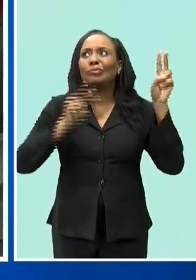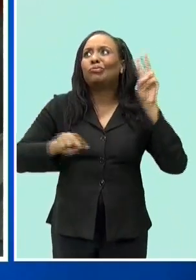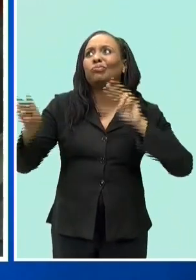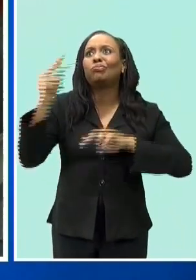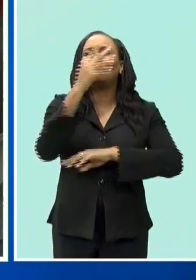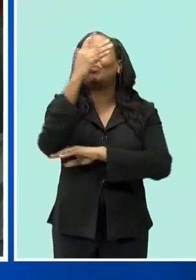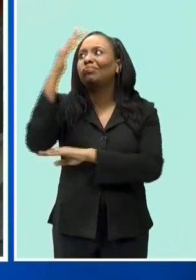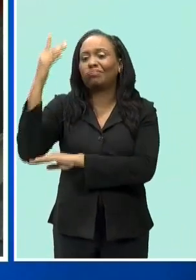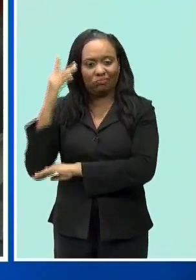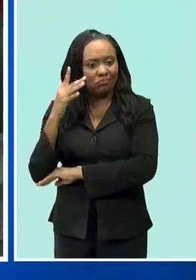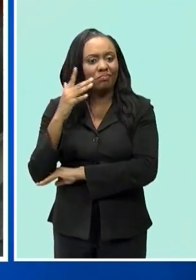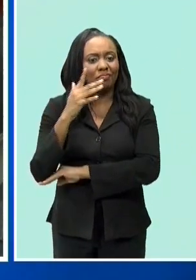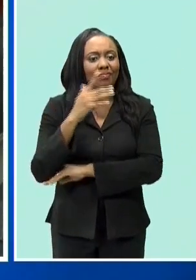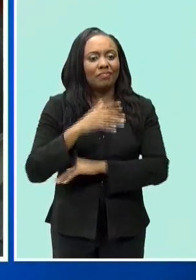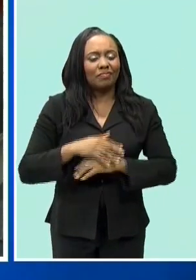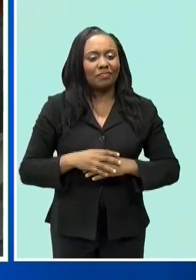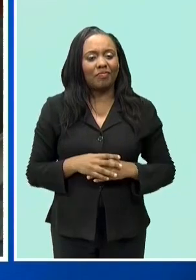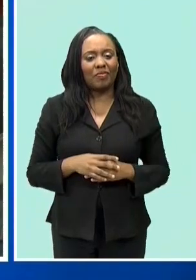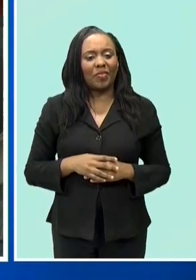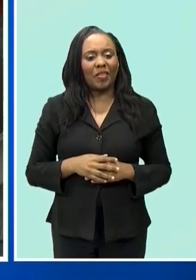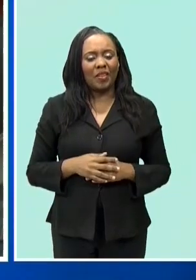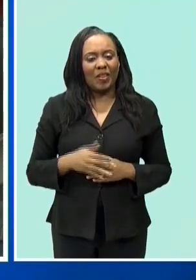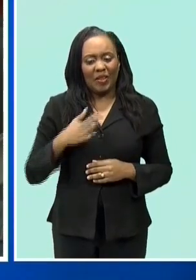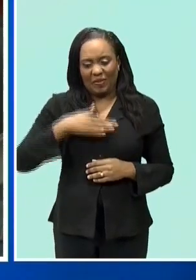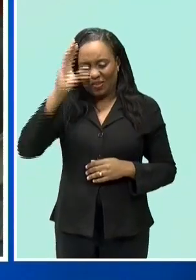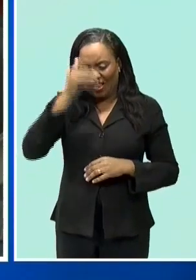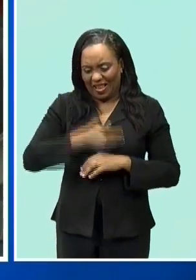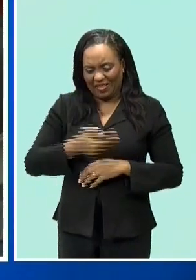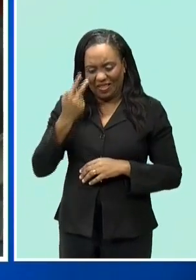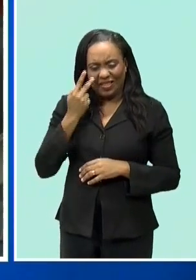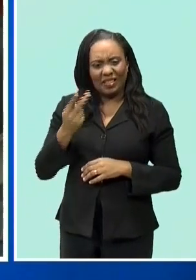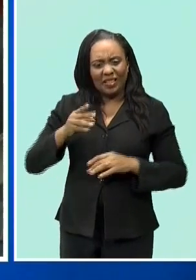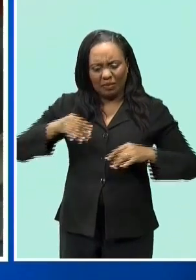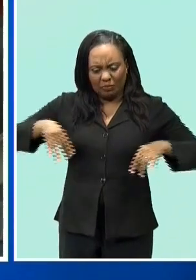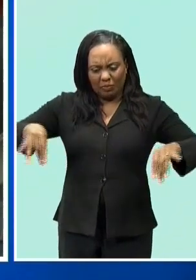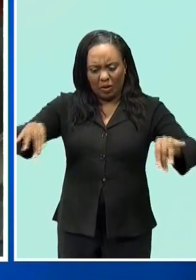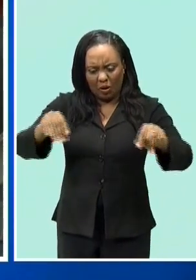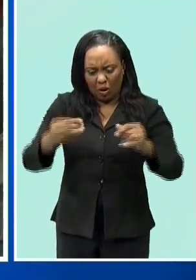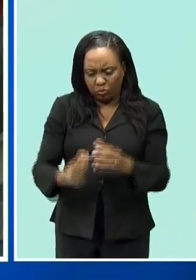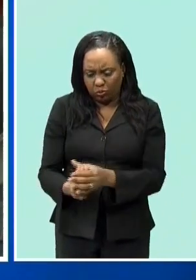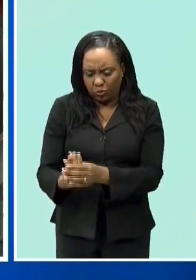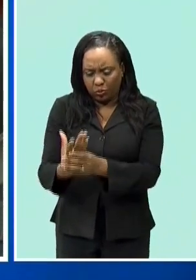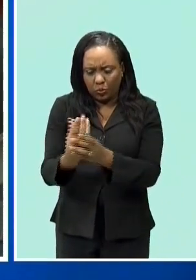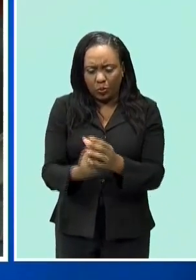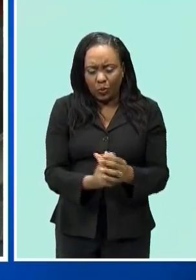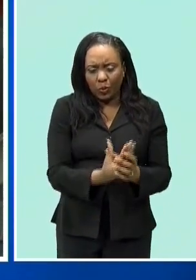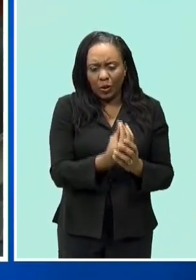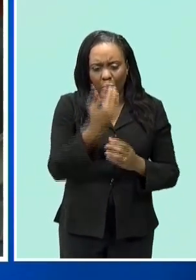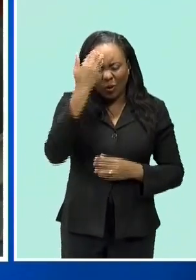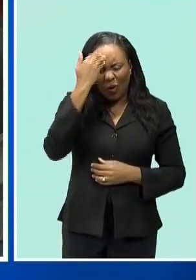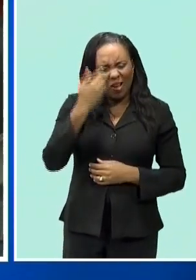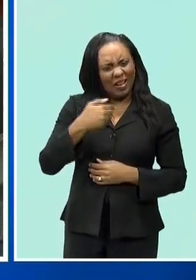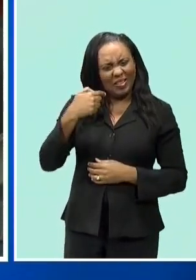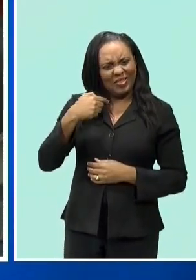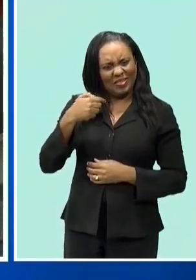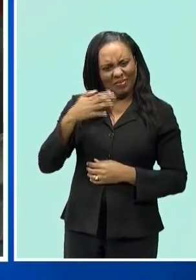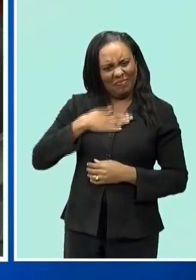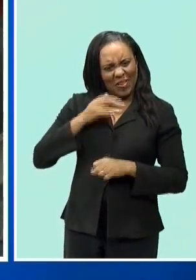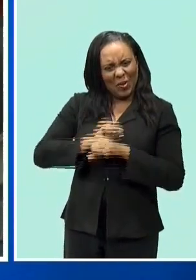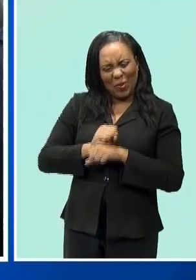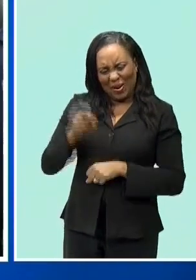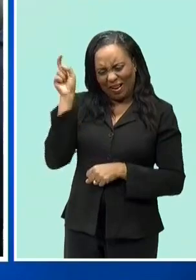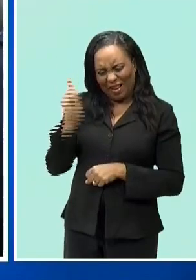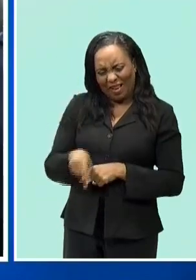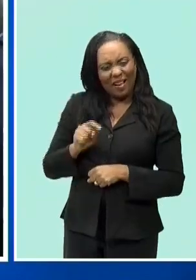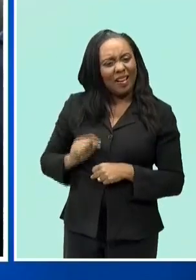would see these crops come to fruition, and he would know this is my input. I've made a contribution to